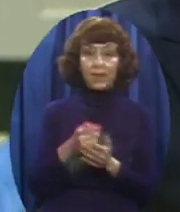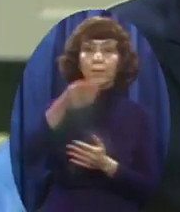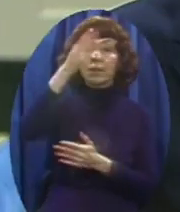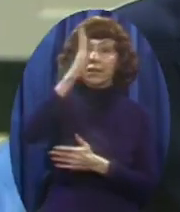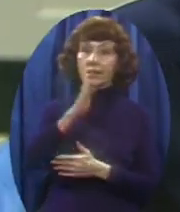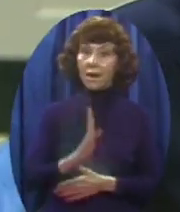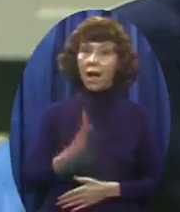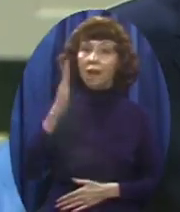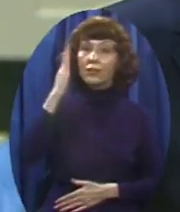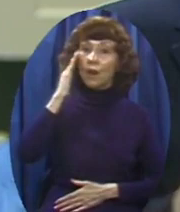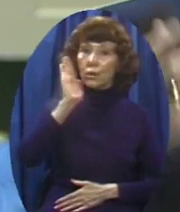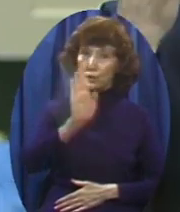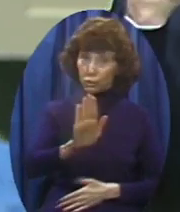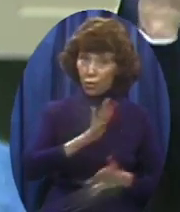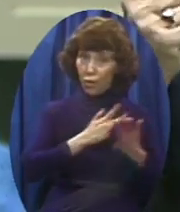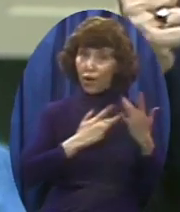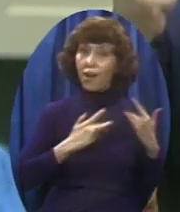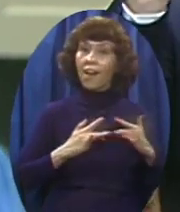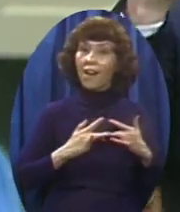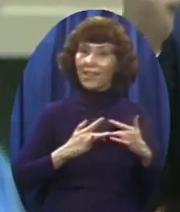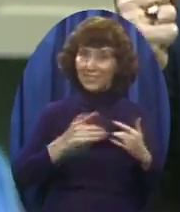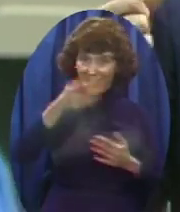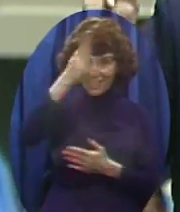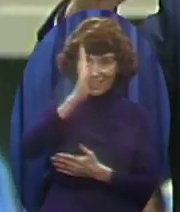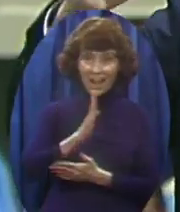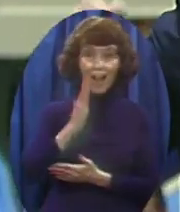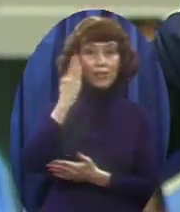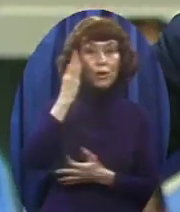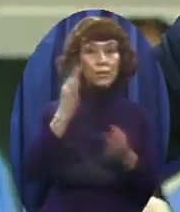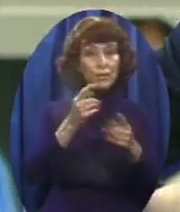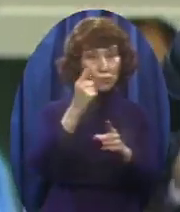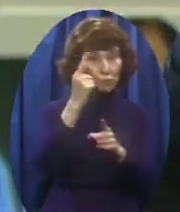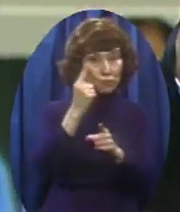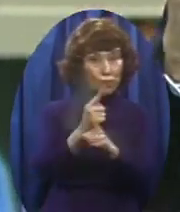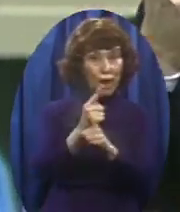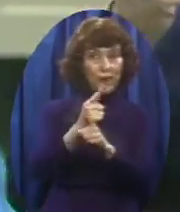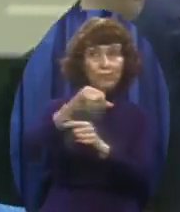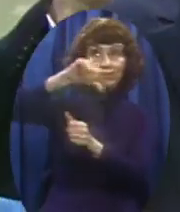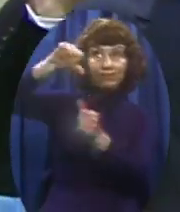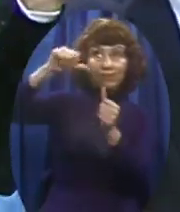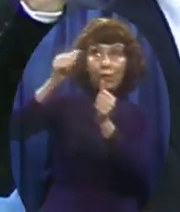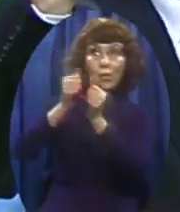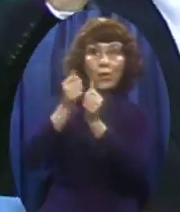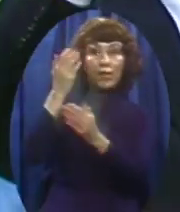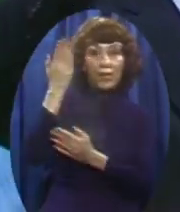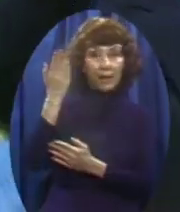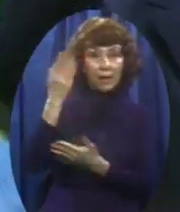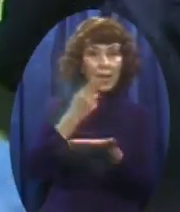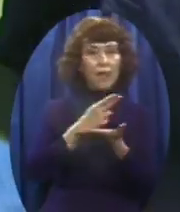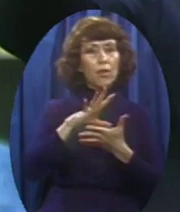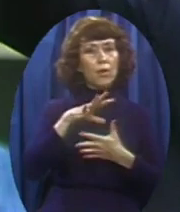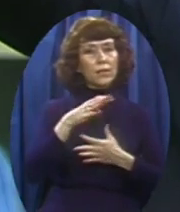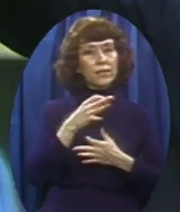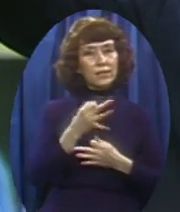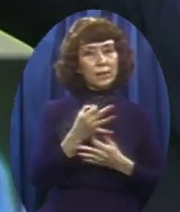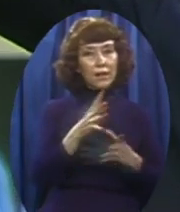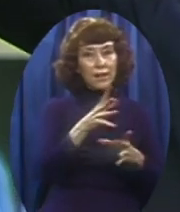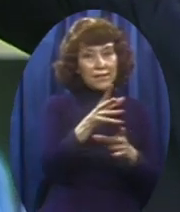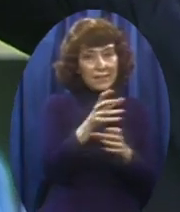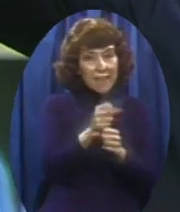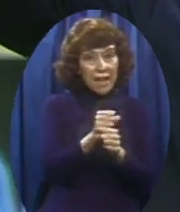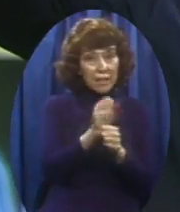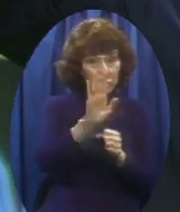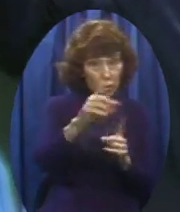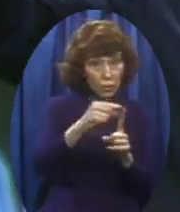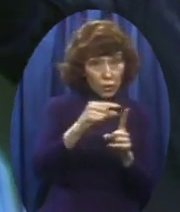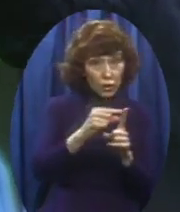your heart. He knows if you're rightly related to him, and the Spirit of the Lord takes those words in and through the Lord Jesus, who's your